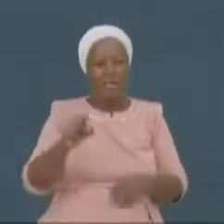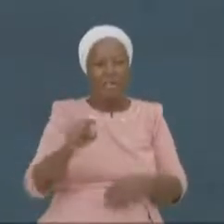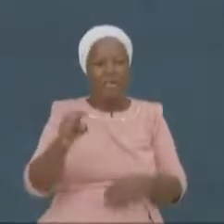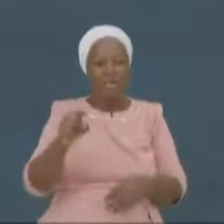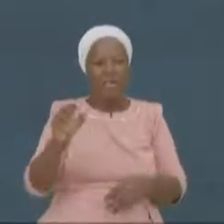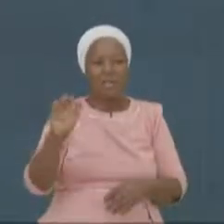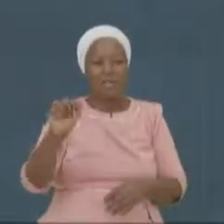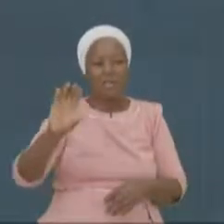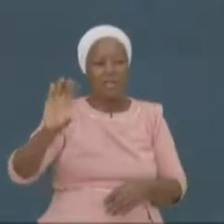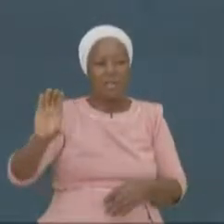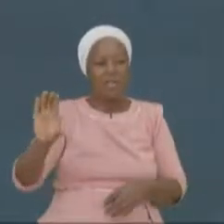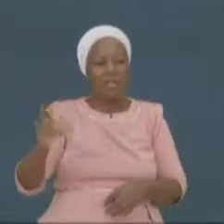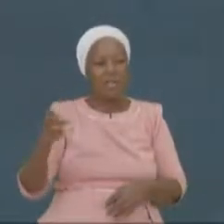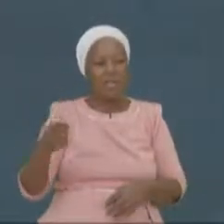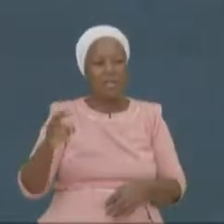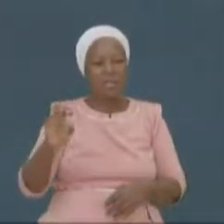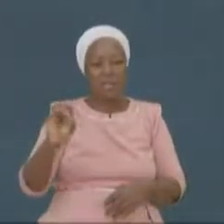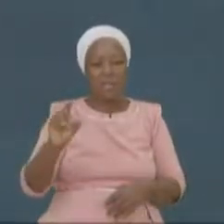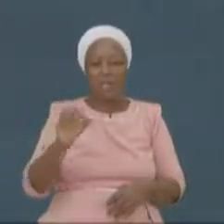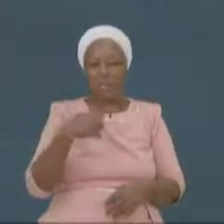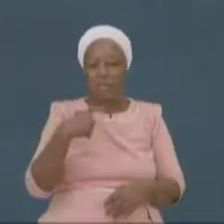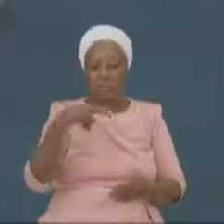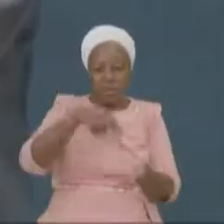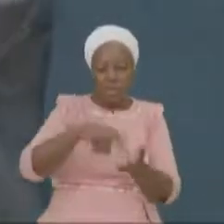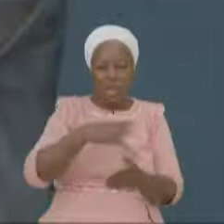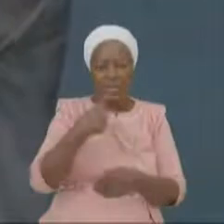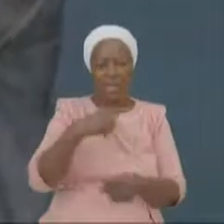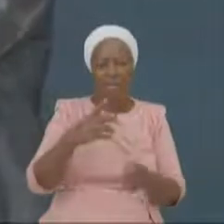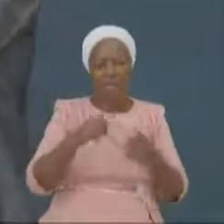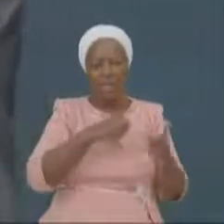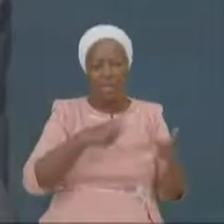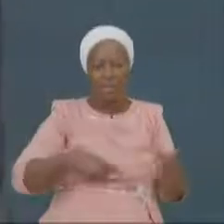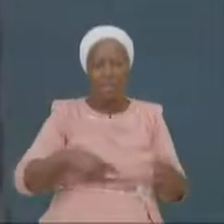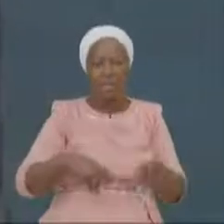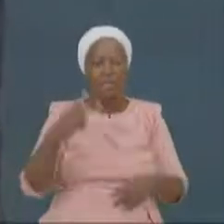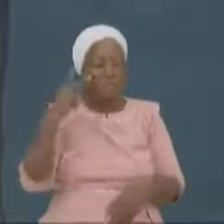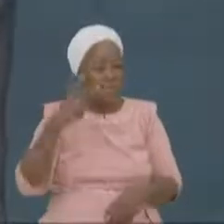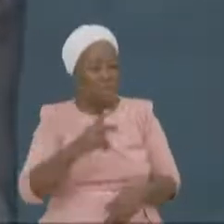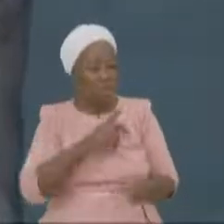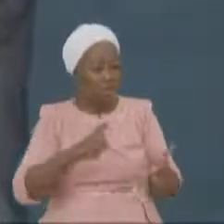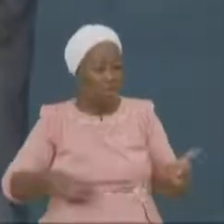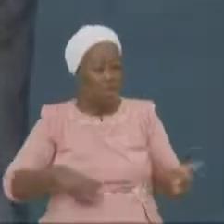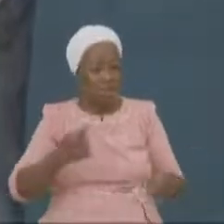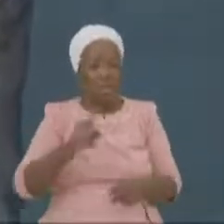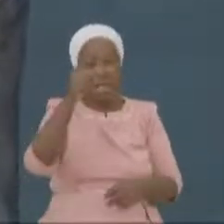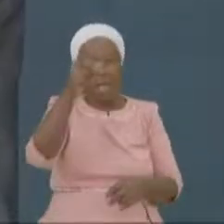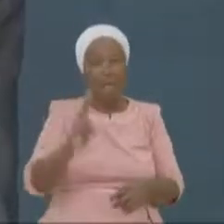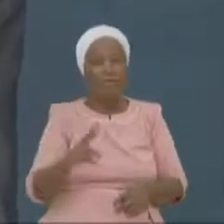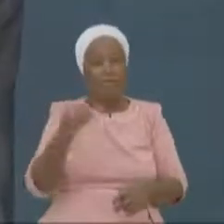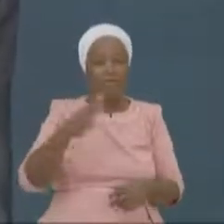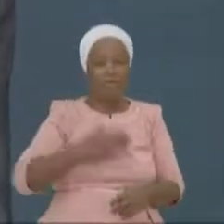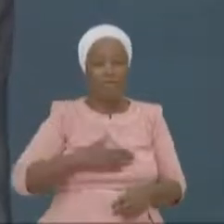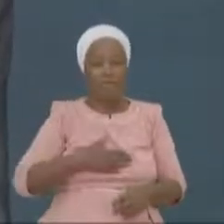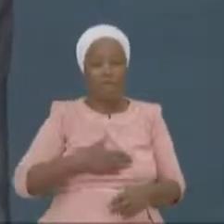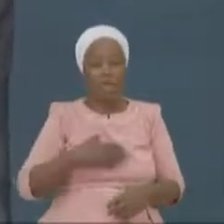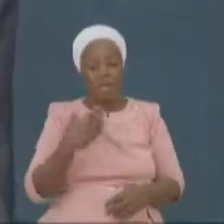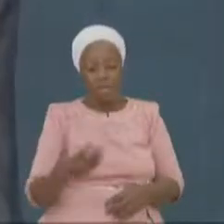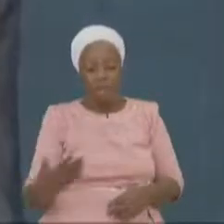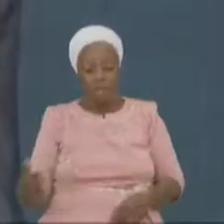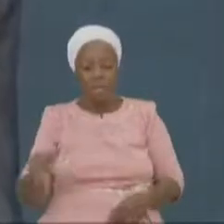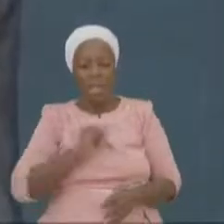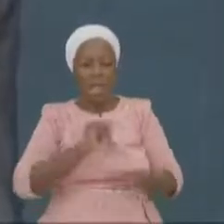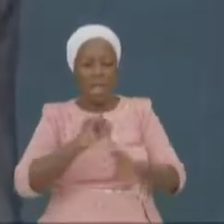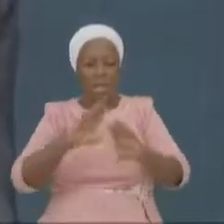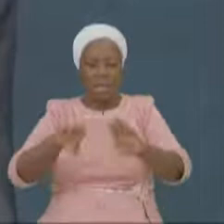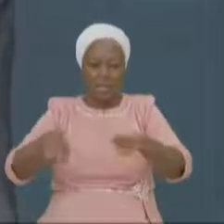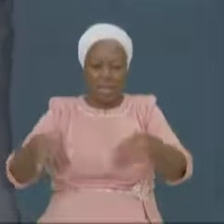Lord, behold, Lord, the half of my goods I give to the poor. Conversion, a change